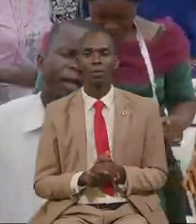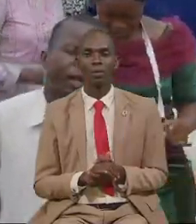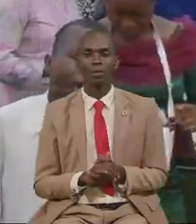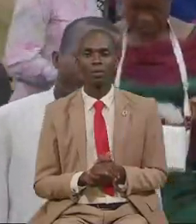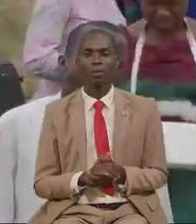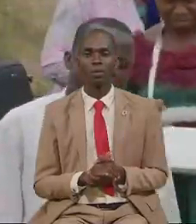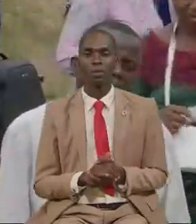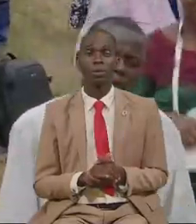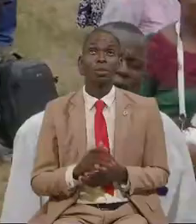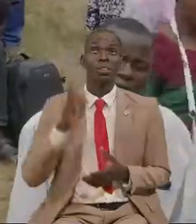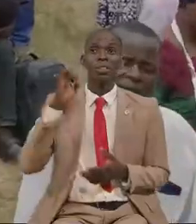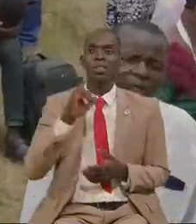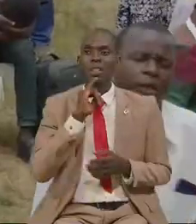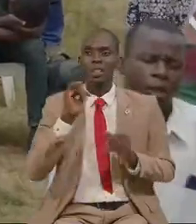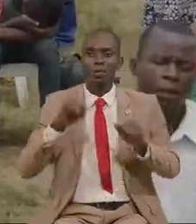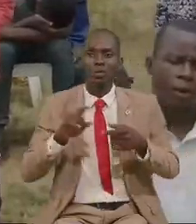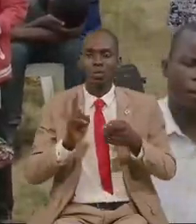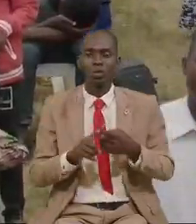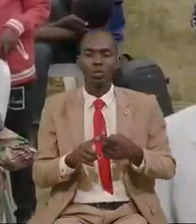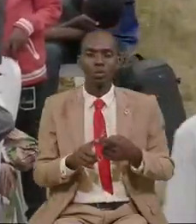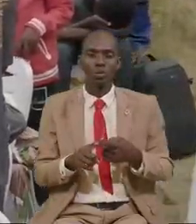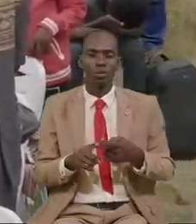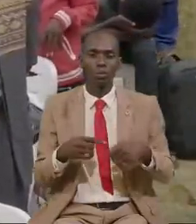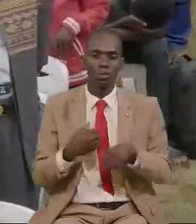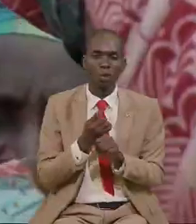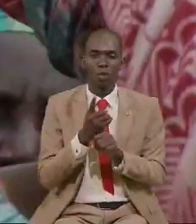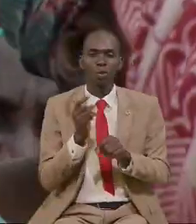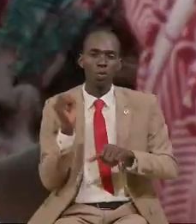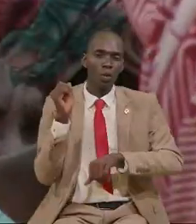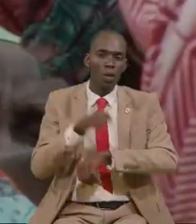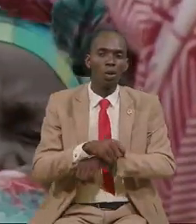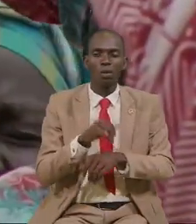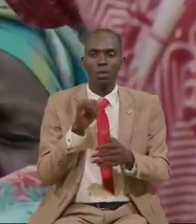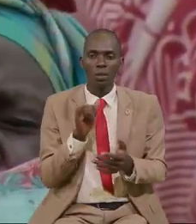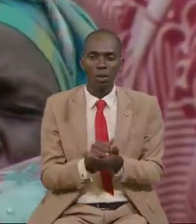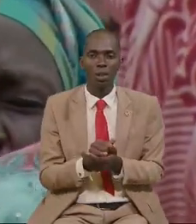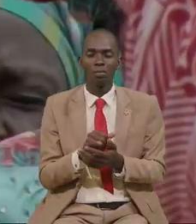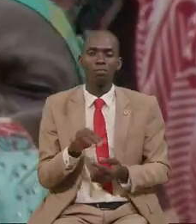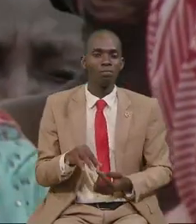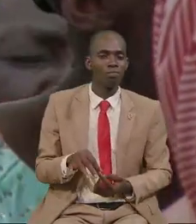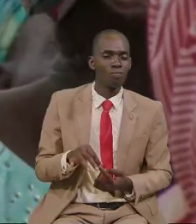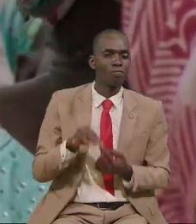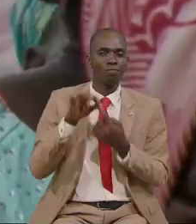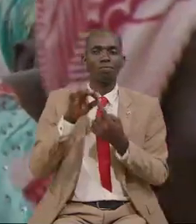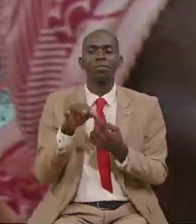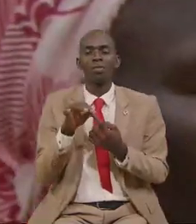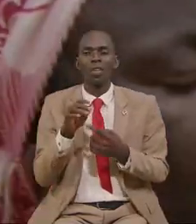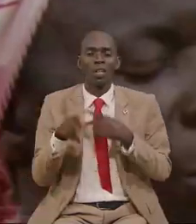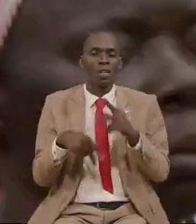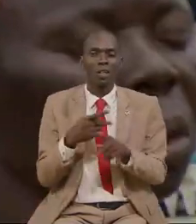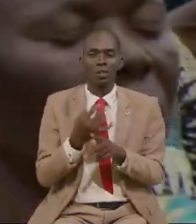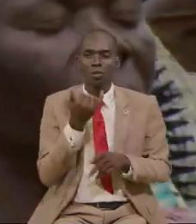Is able to make you overcome that peculiar trait of anger in your life.